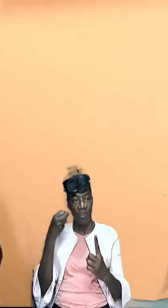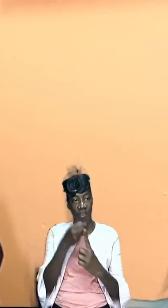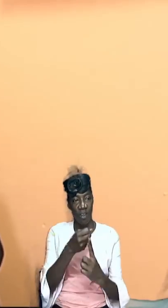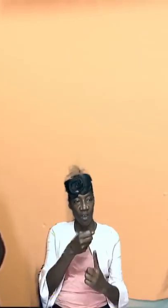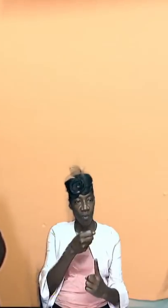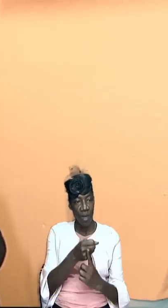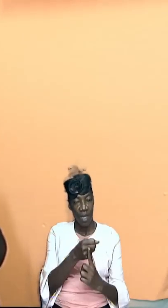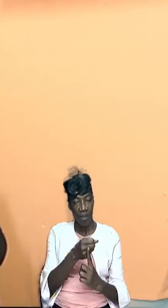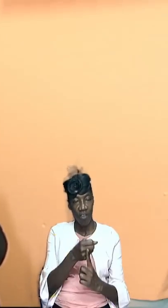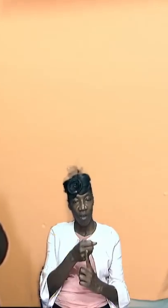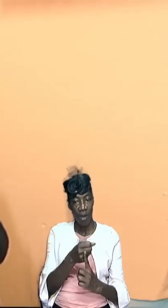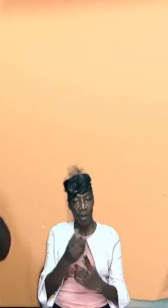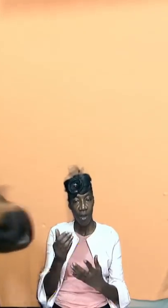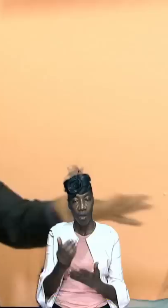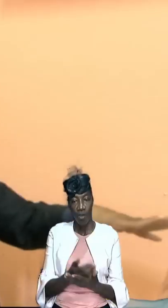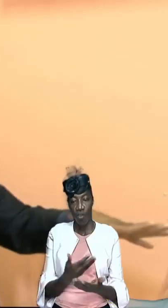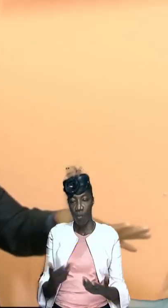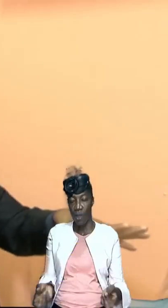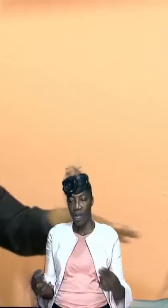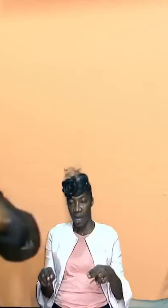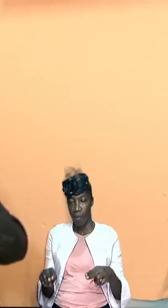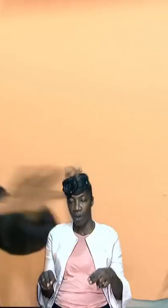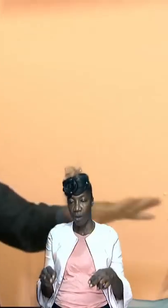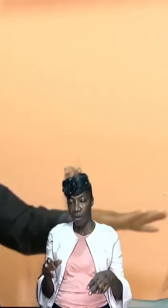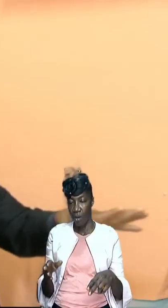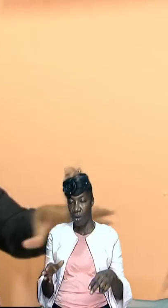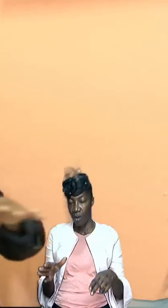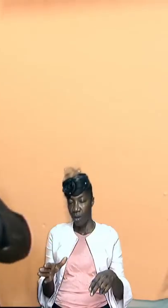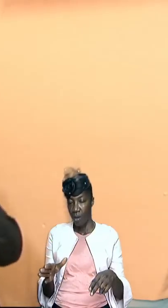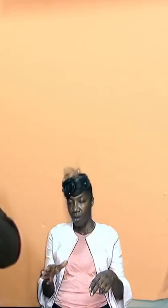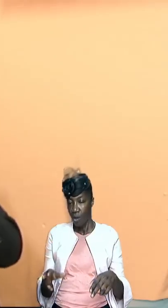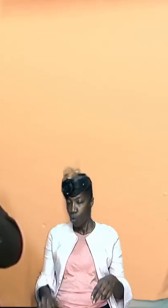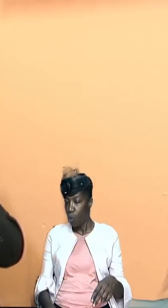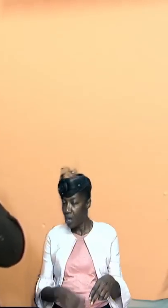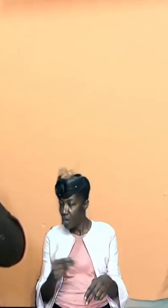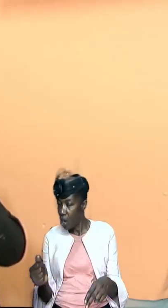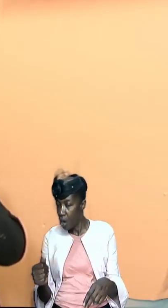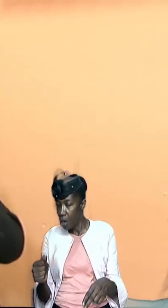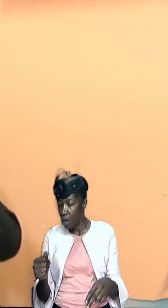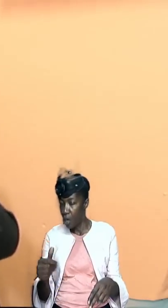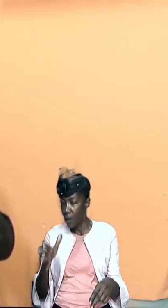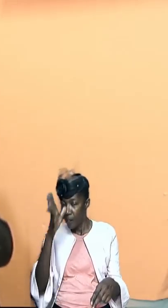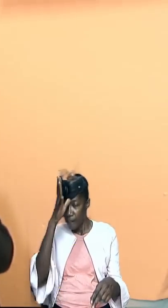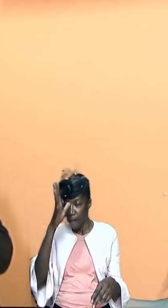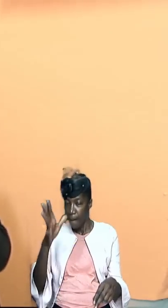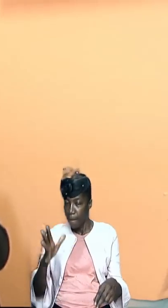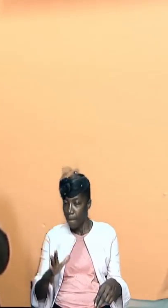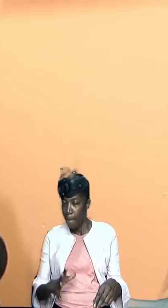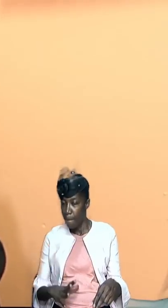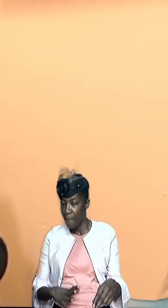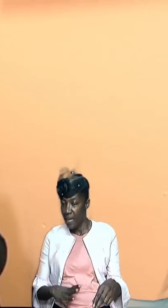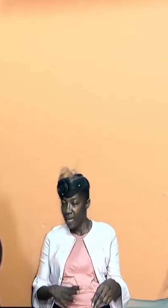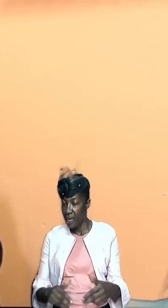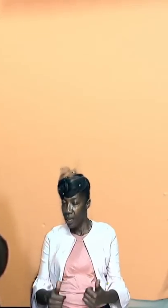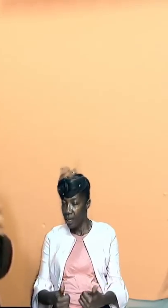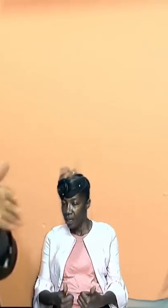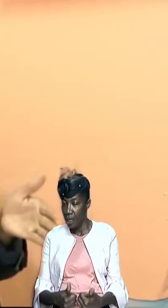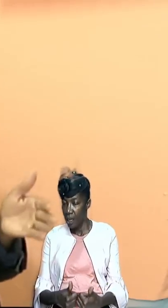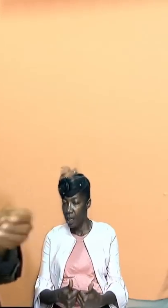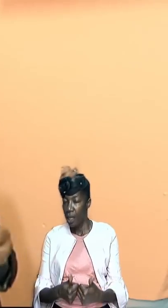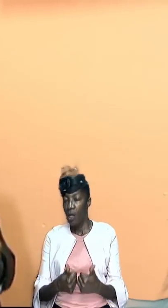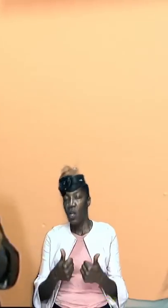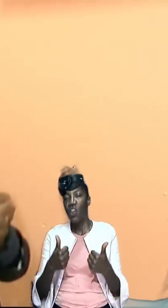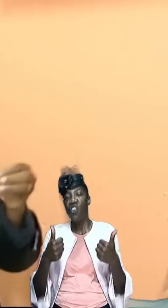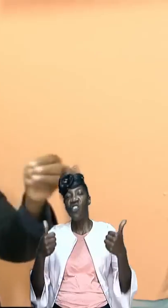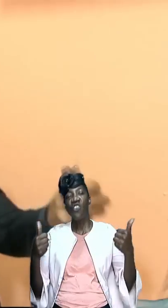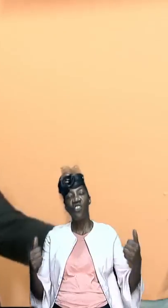with the dogs where men separate them, isolate them, and have them to breed amongst